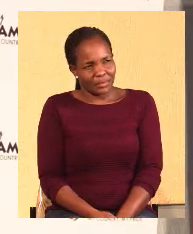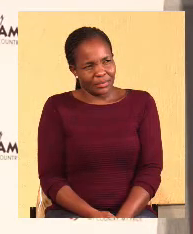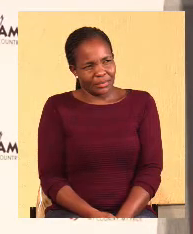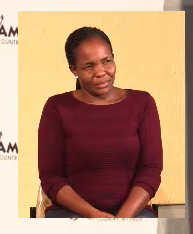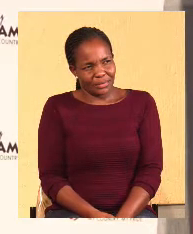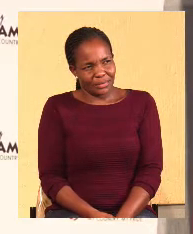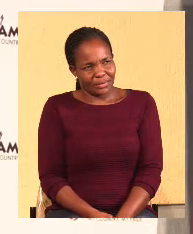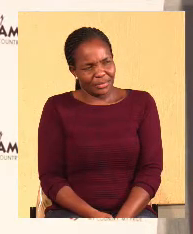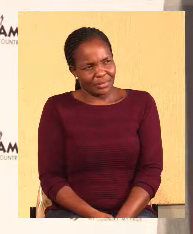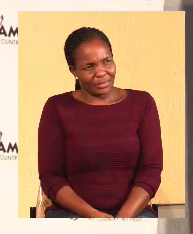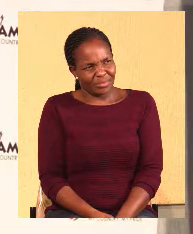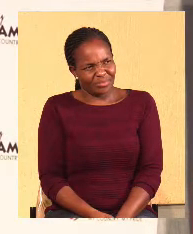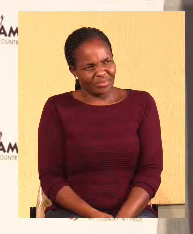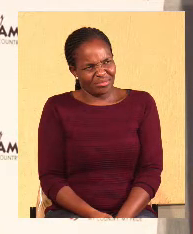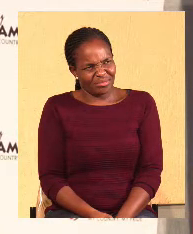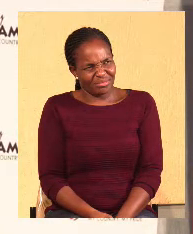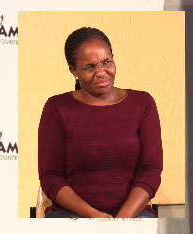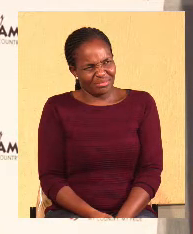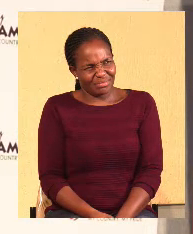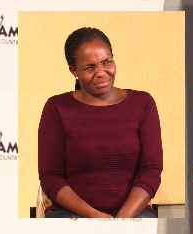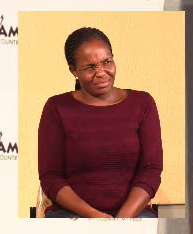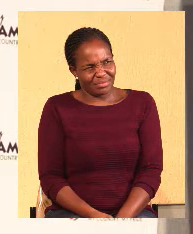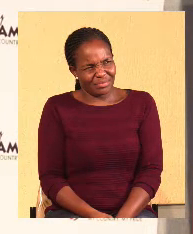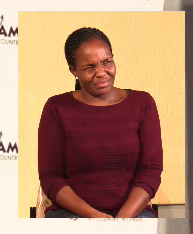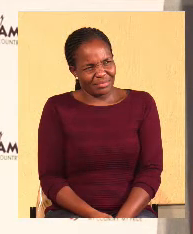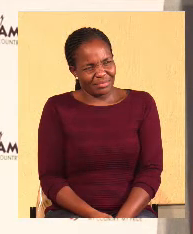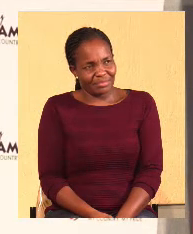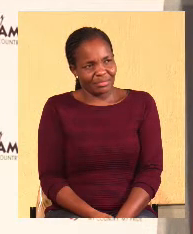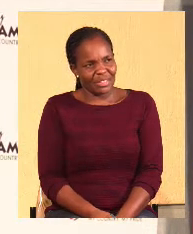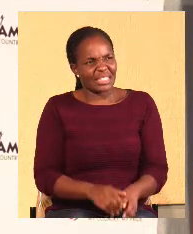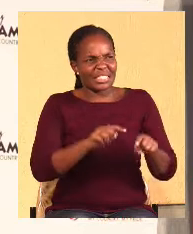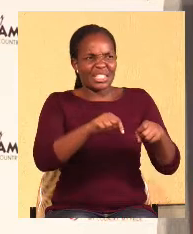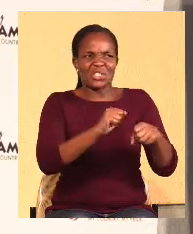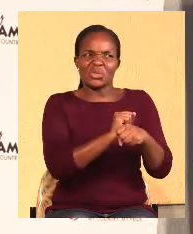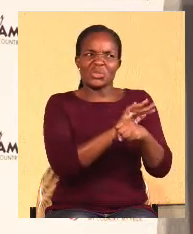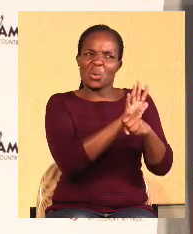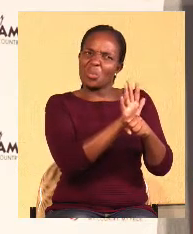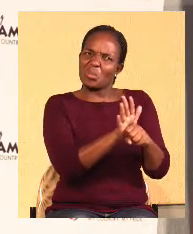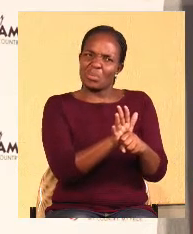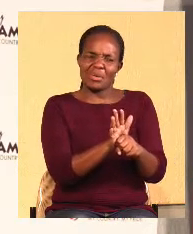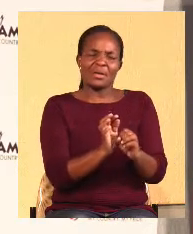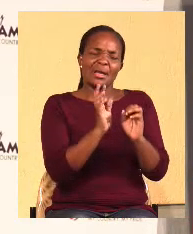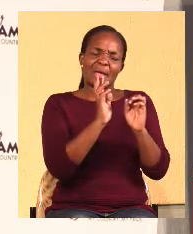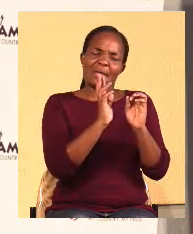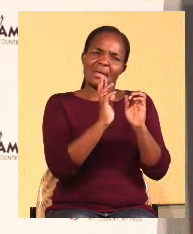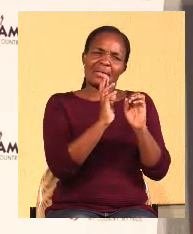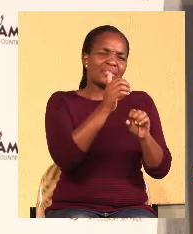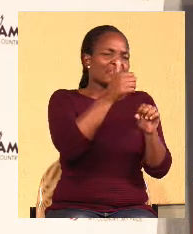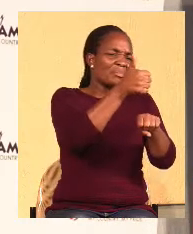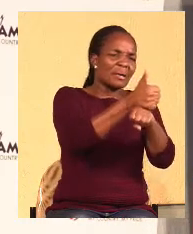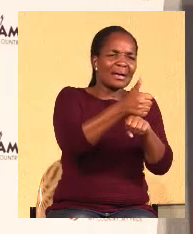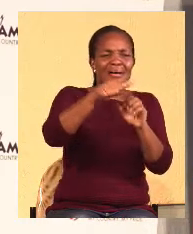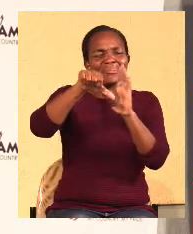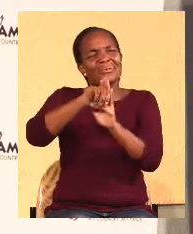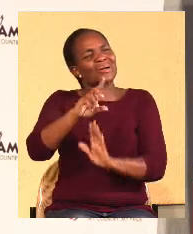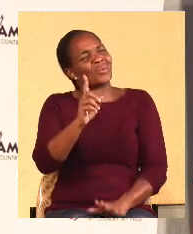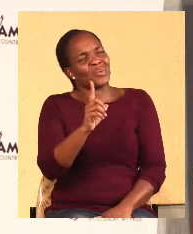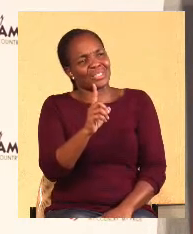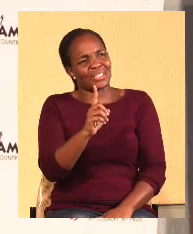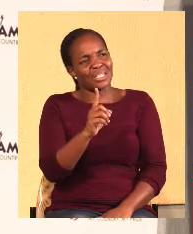was like, who benefits really from this whole COVID-19 thing? And so the question was, is